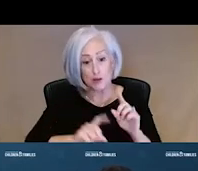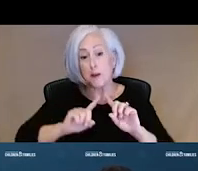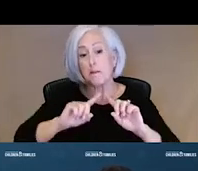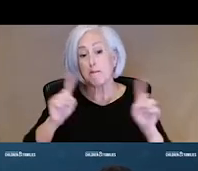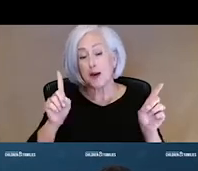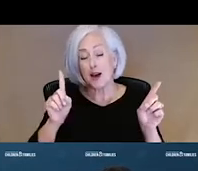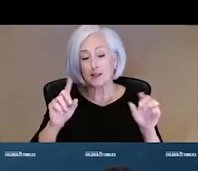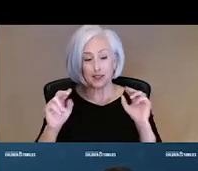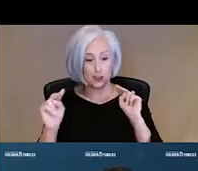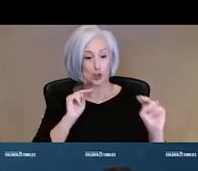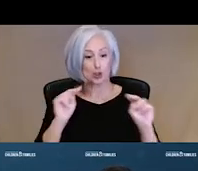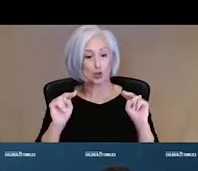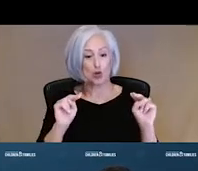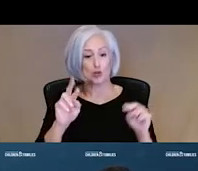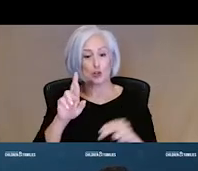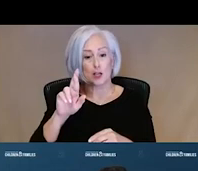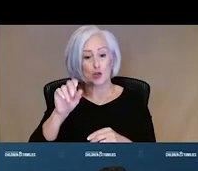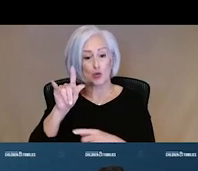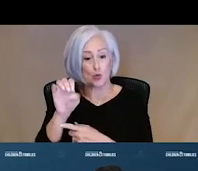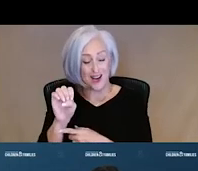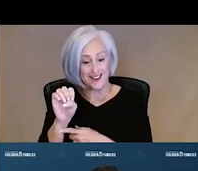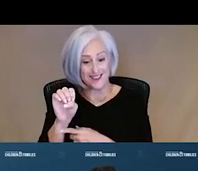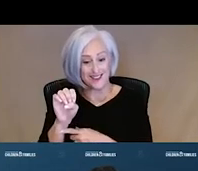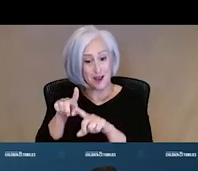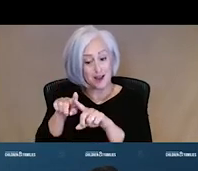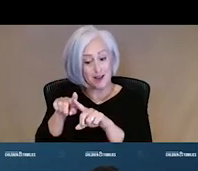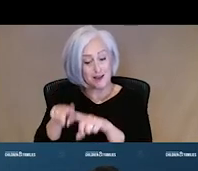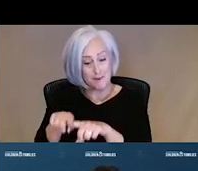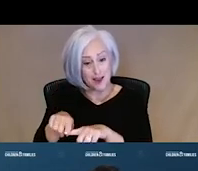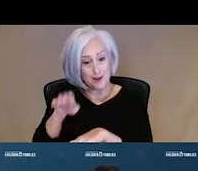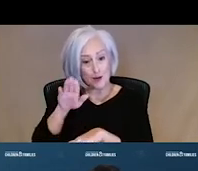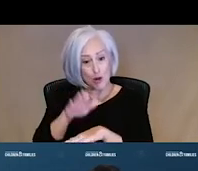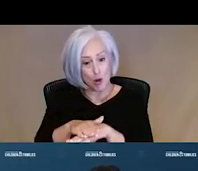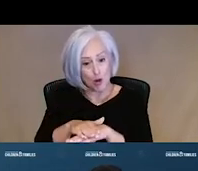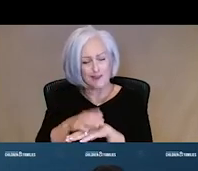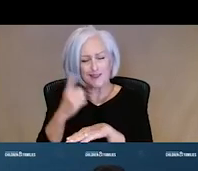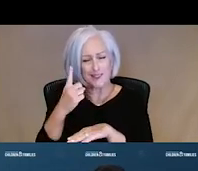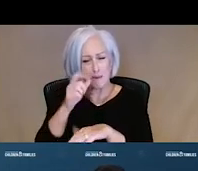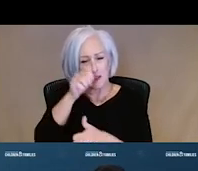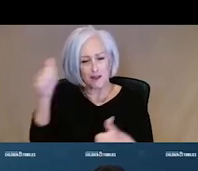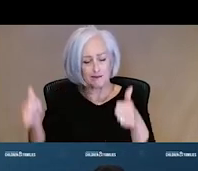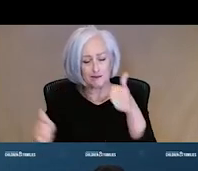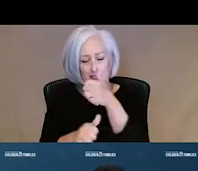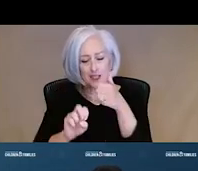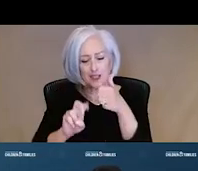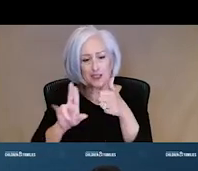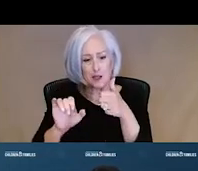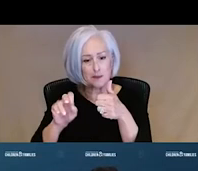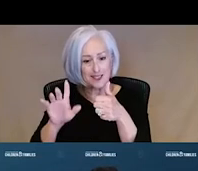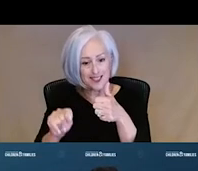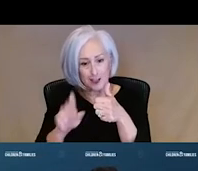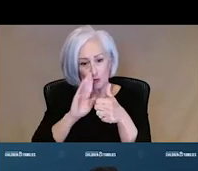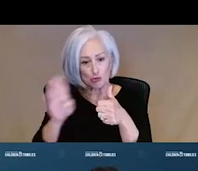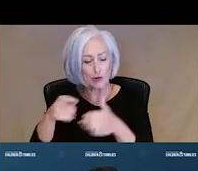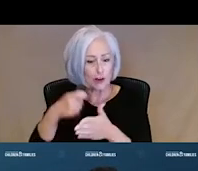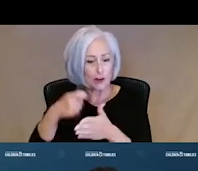rates are always based on and then applied to some subset of direct costs. Typically,